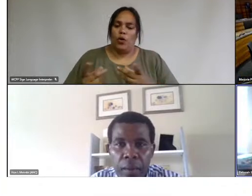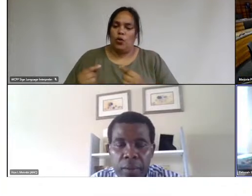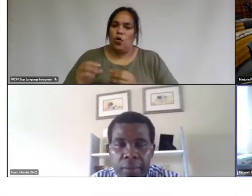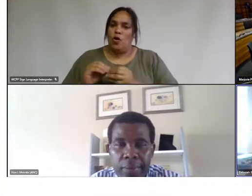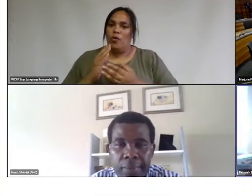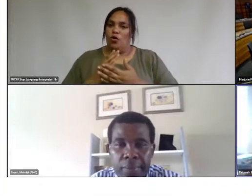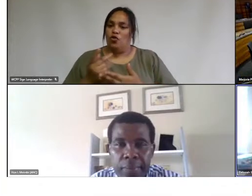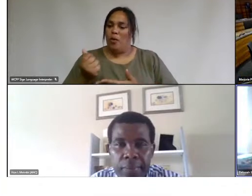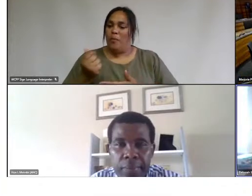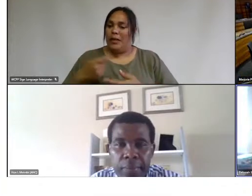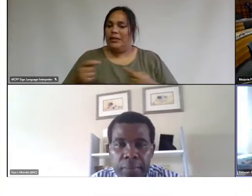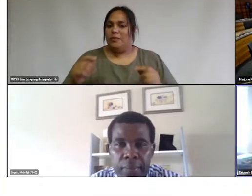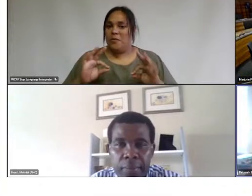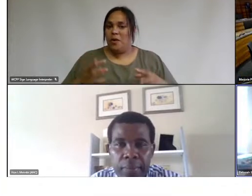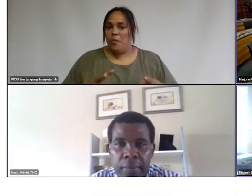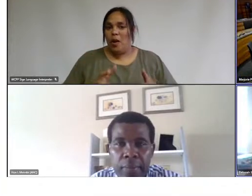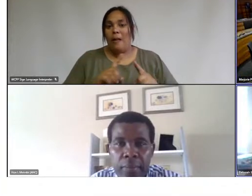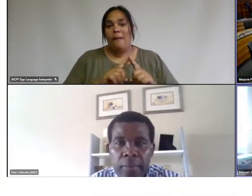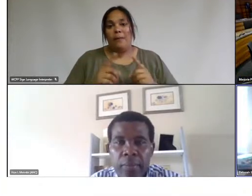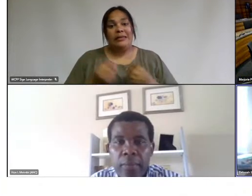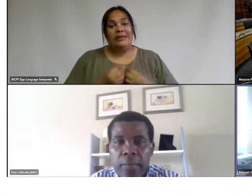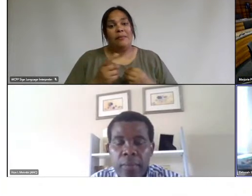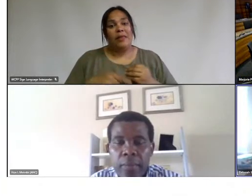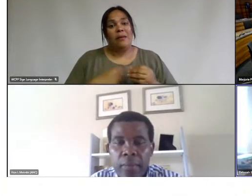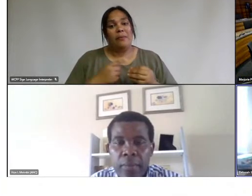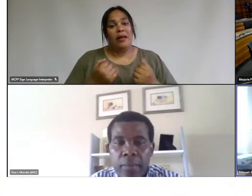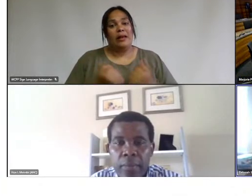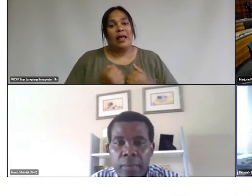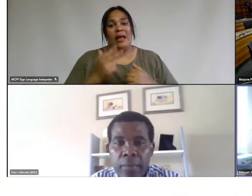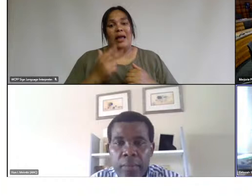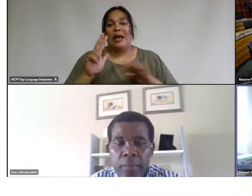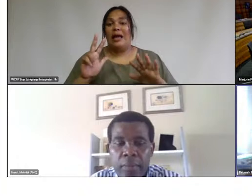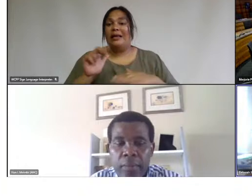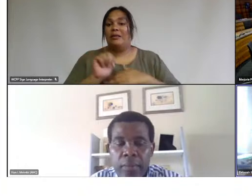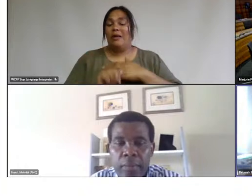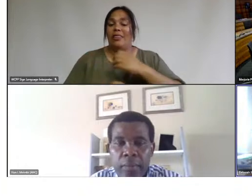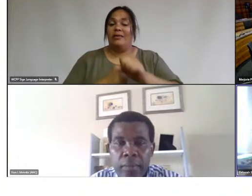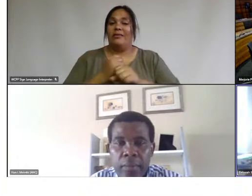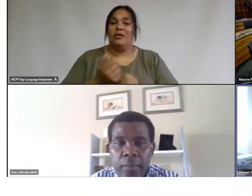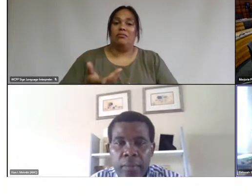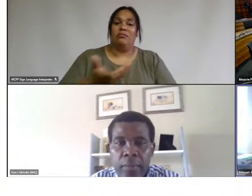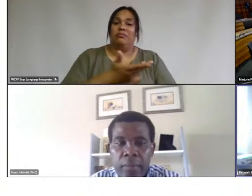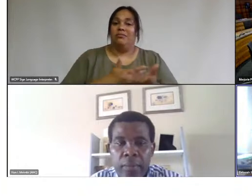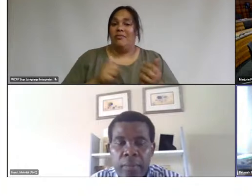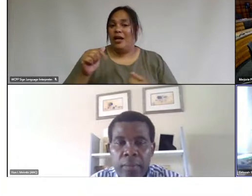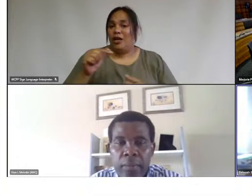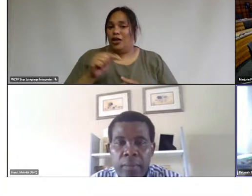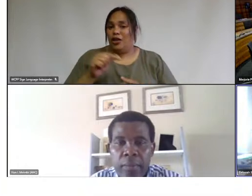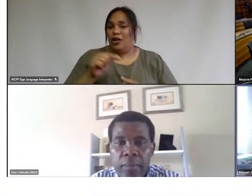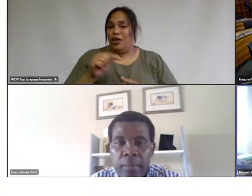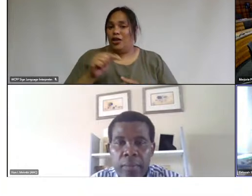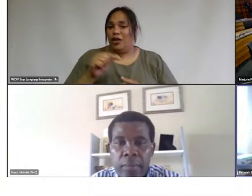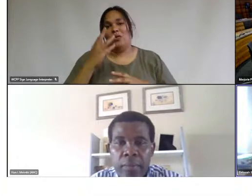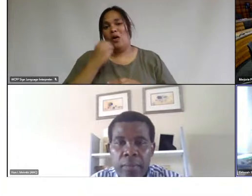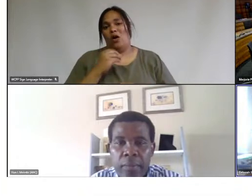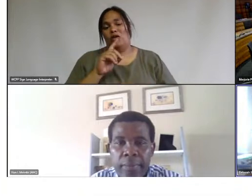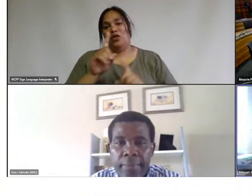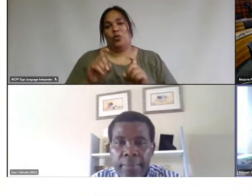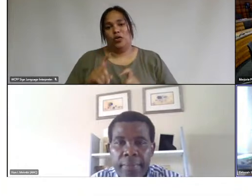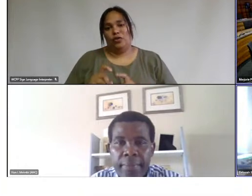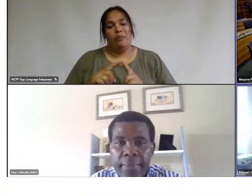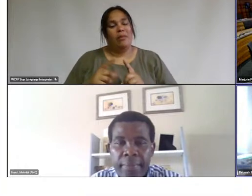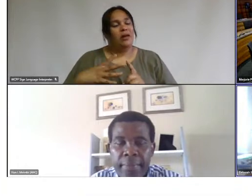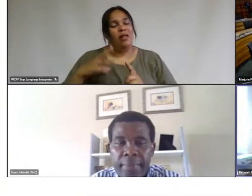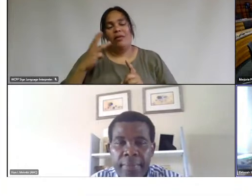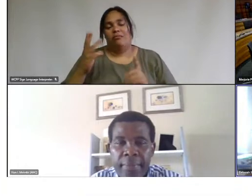spent appropriately. But when it's something about 8 months of the year engaging with the AG, I think we need to start asking a few questions. Other than